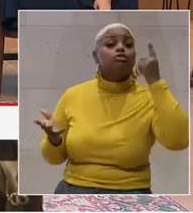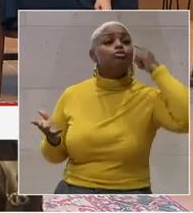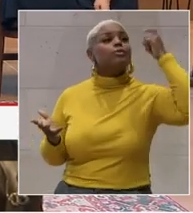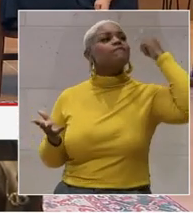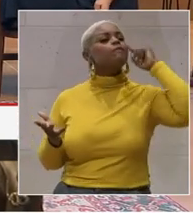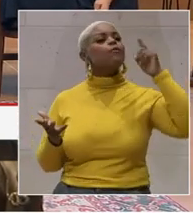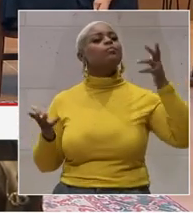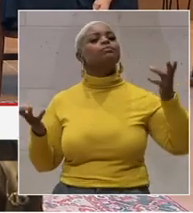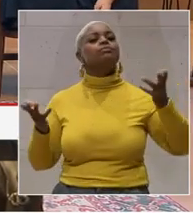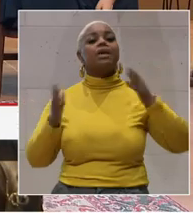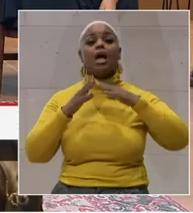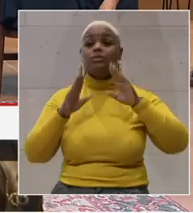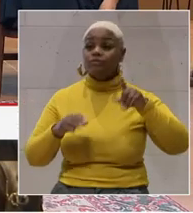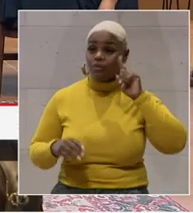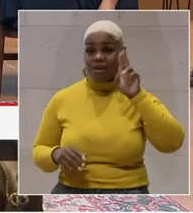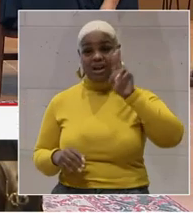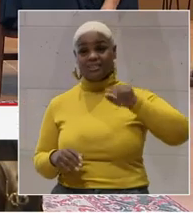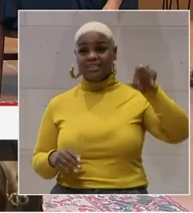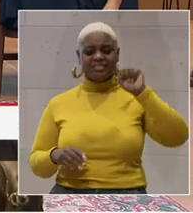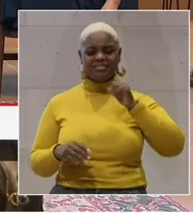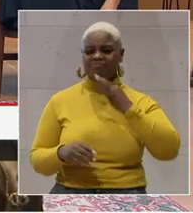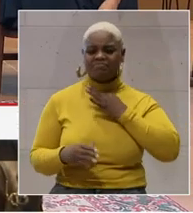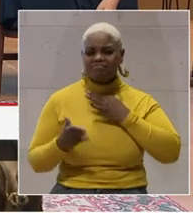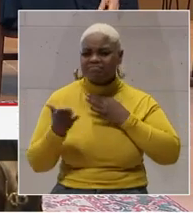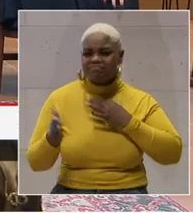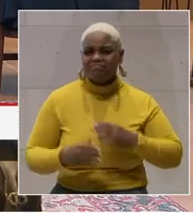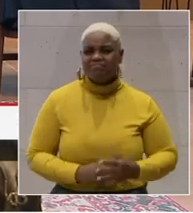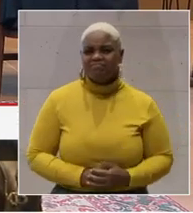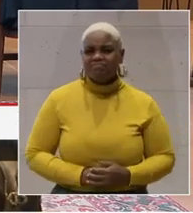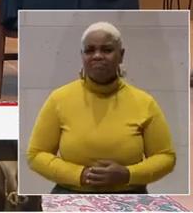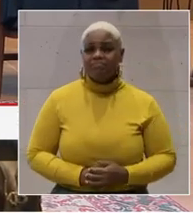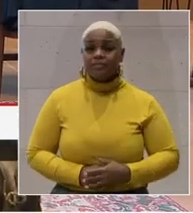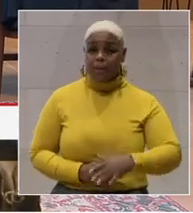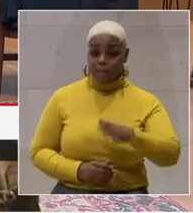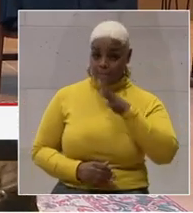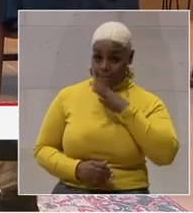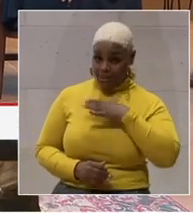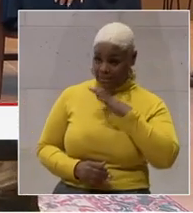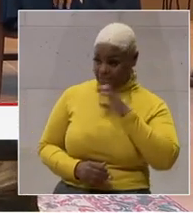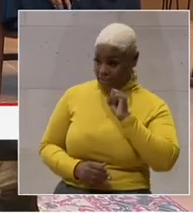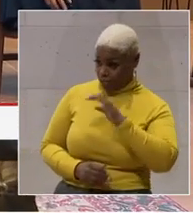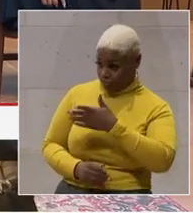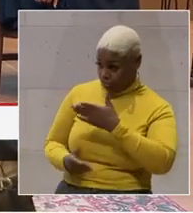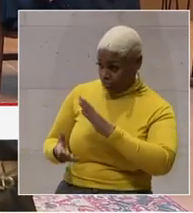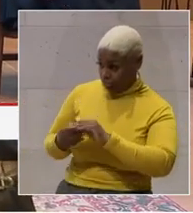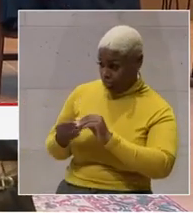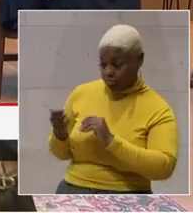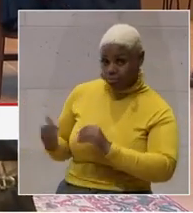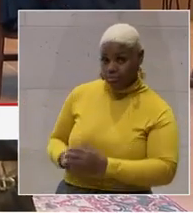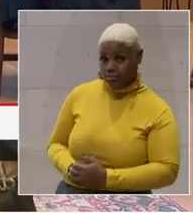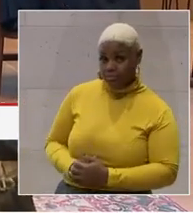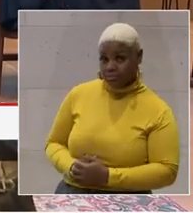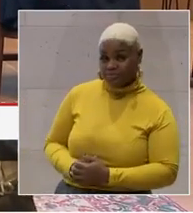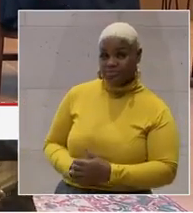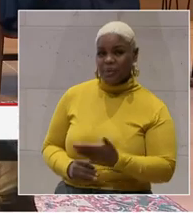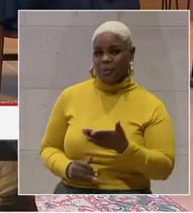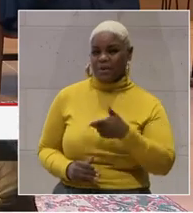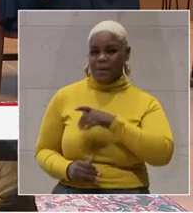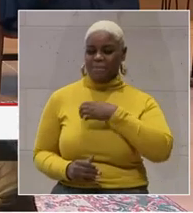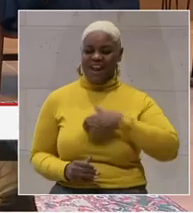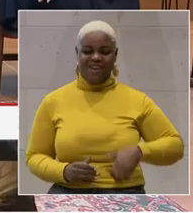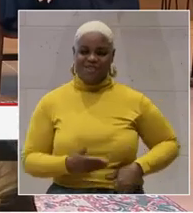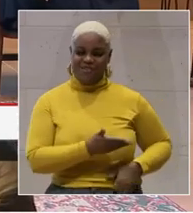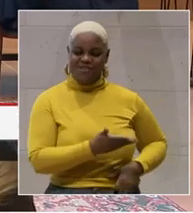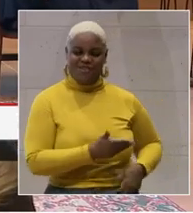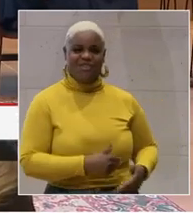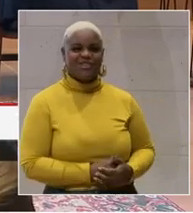the nation? Madam Secretary, you want to go? I'm going to start with the mayor. I think, listen, I think that people who work hard every